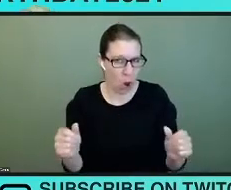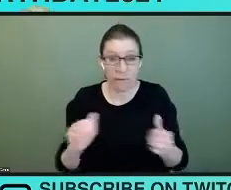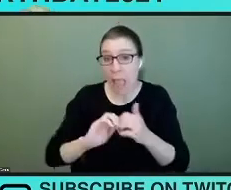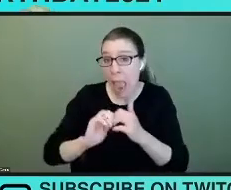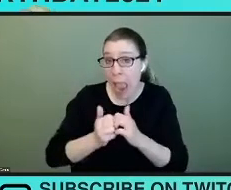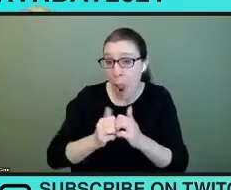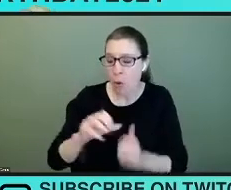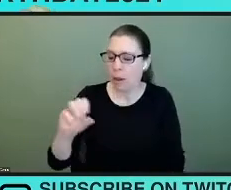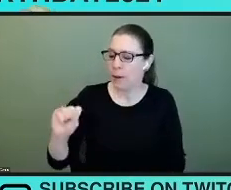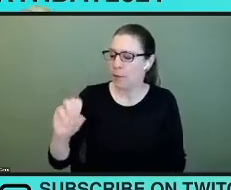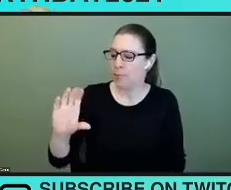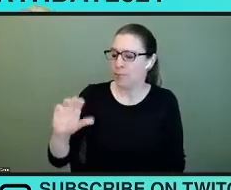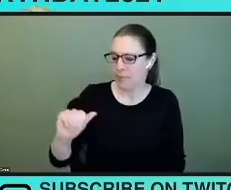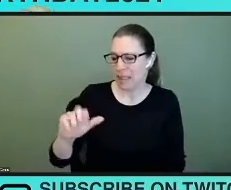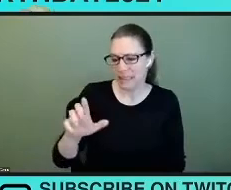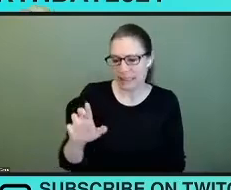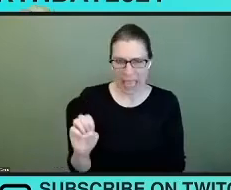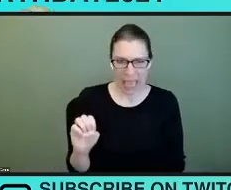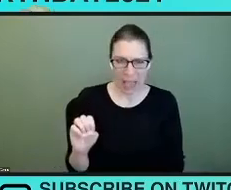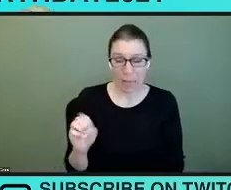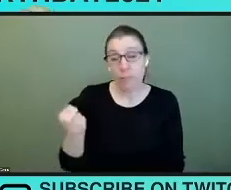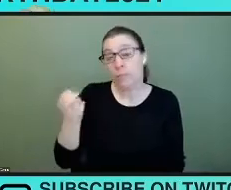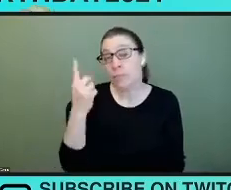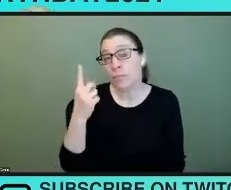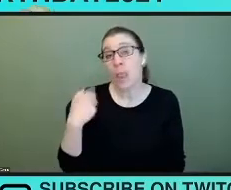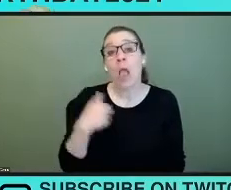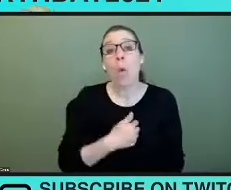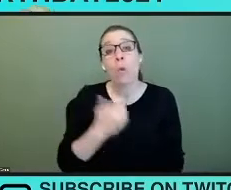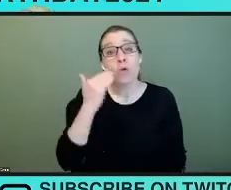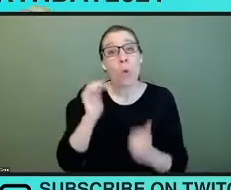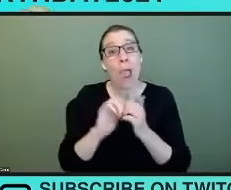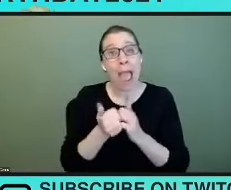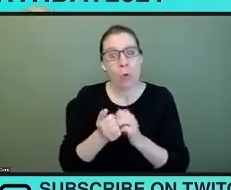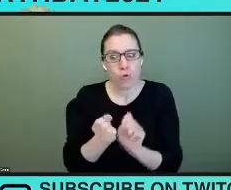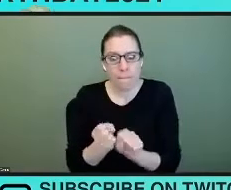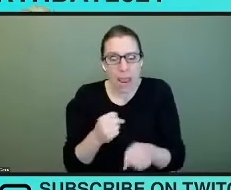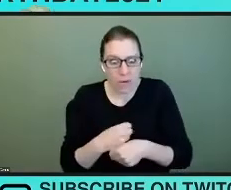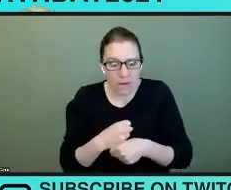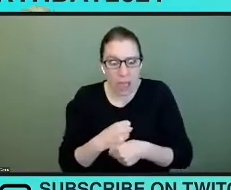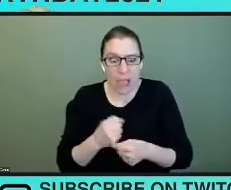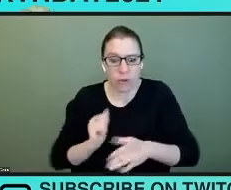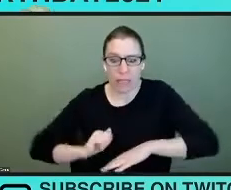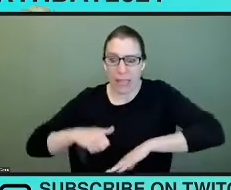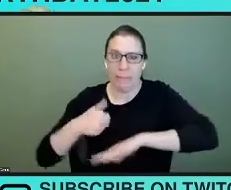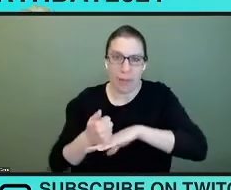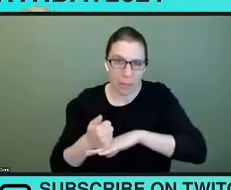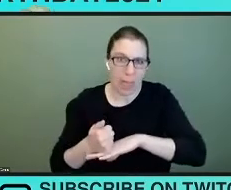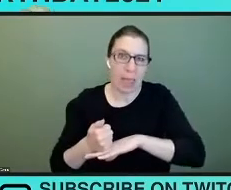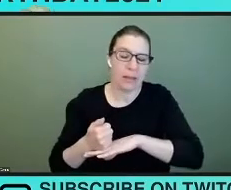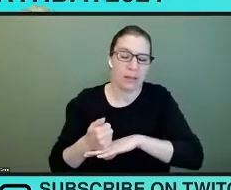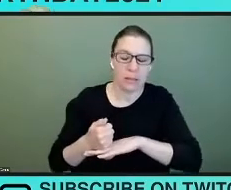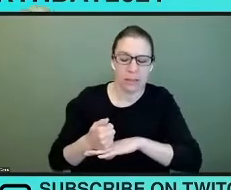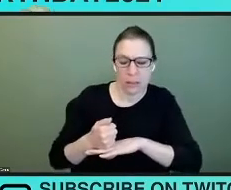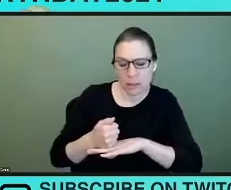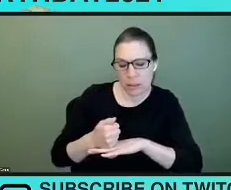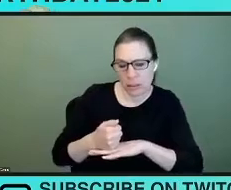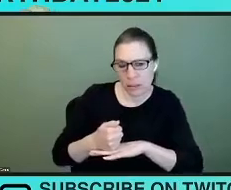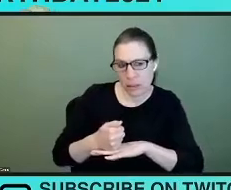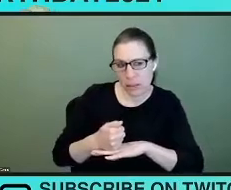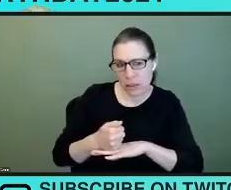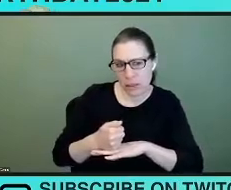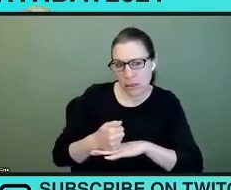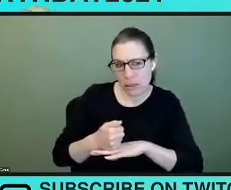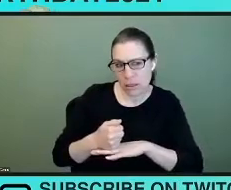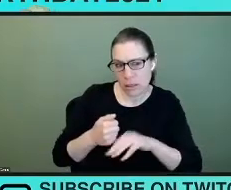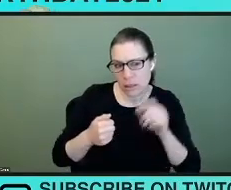how to manufacture and implement like distillation columns or packed bed reactors, which are like